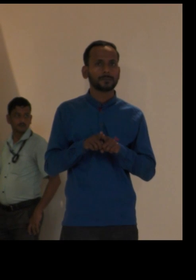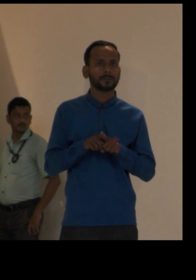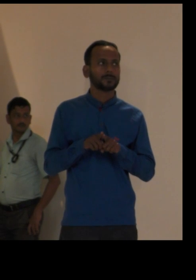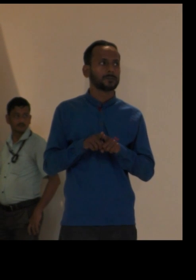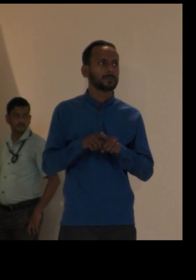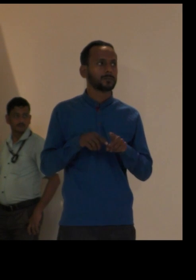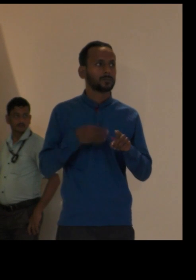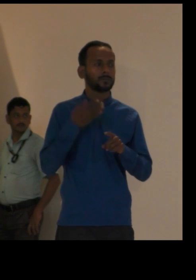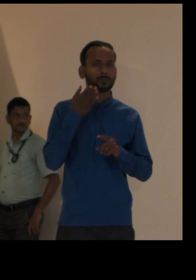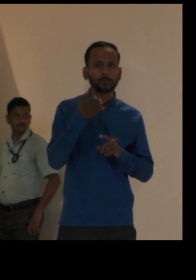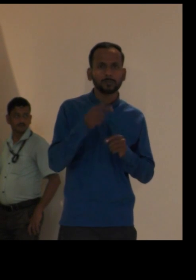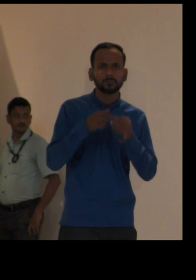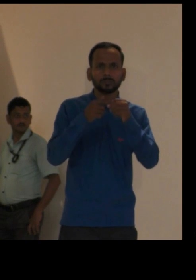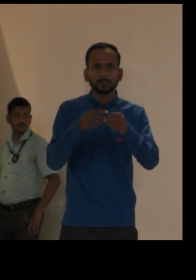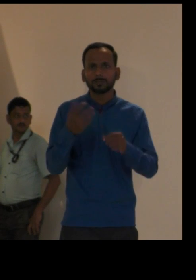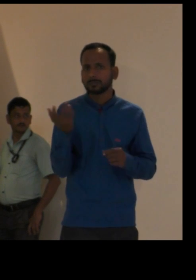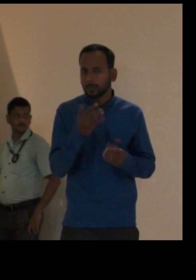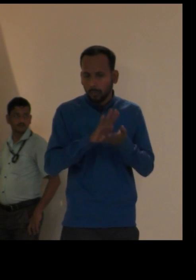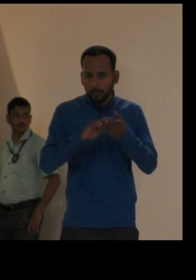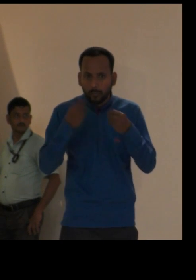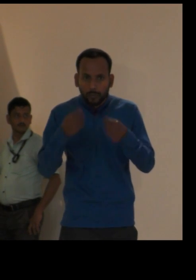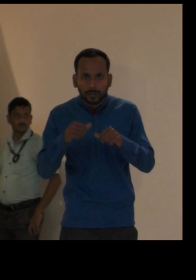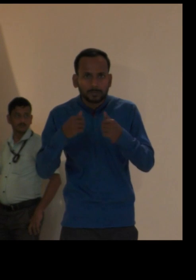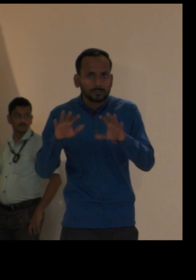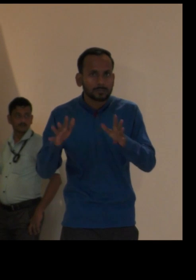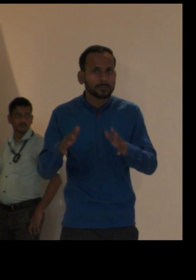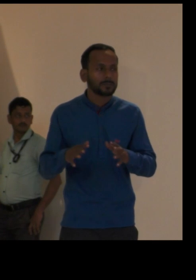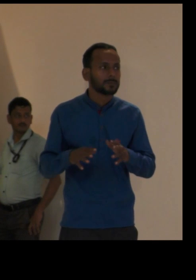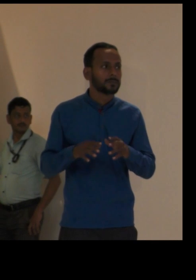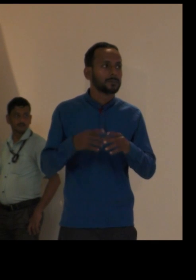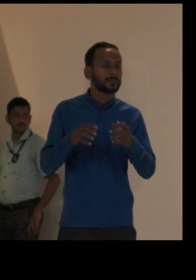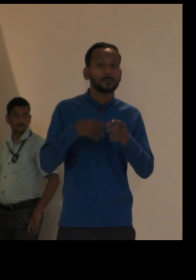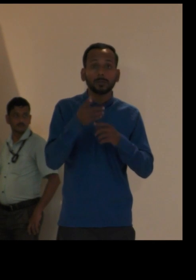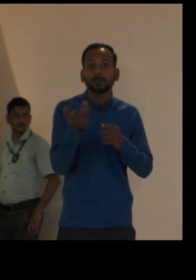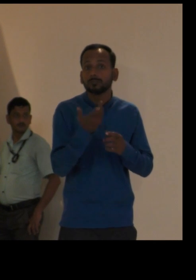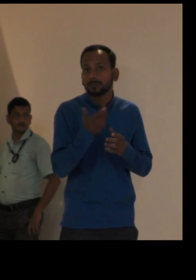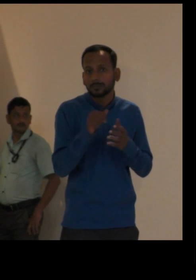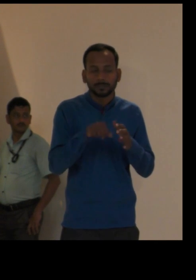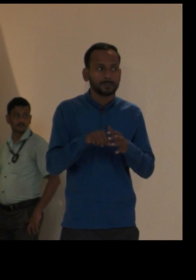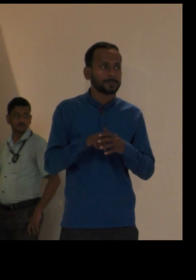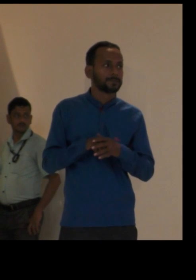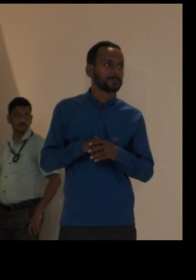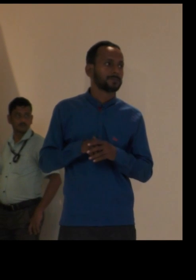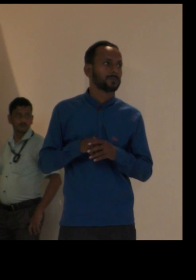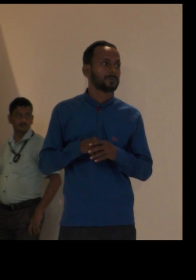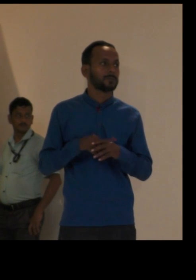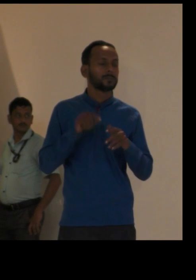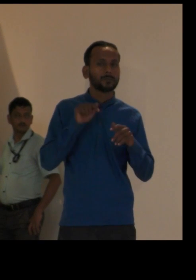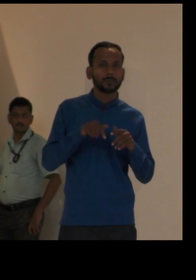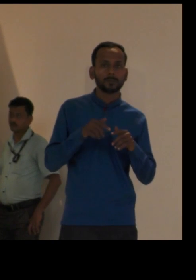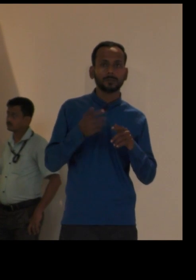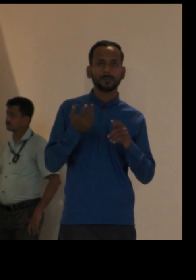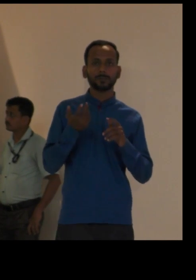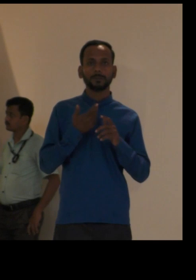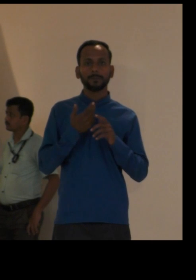what's to be done kind of question of Lenin, ki kya karna hai? What is it that we really need to do? So